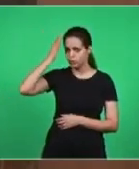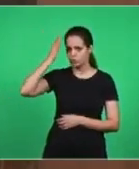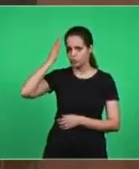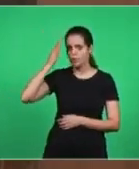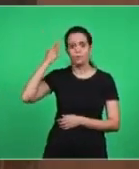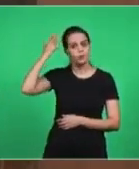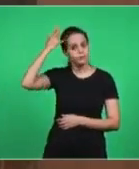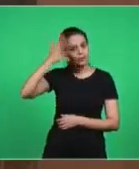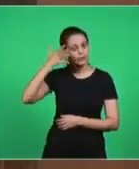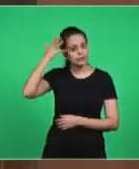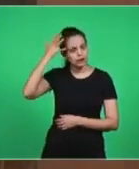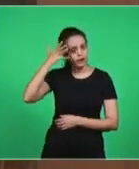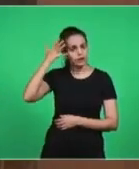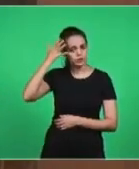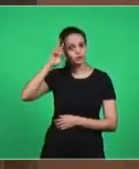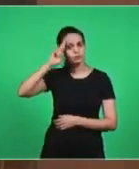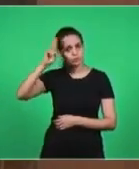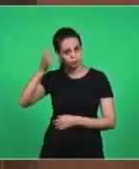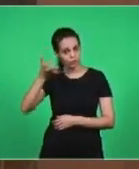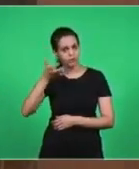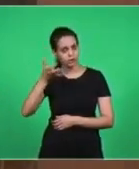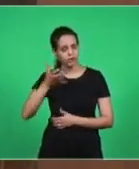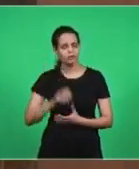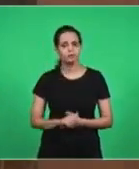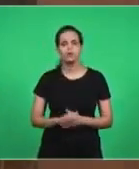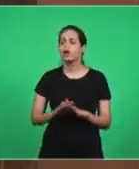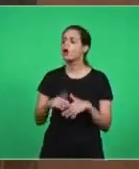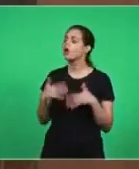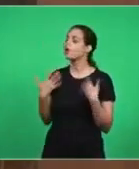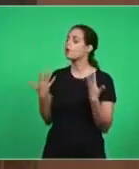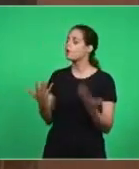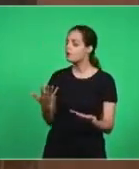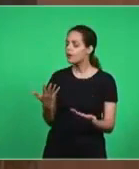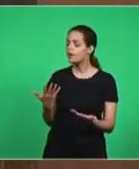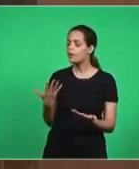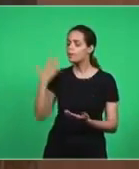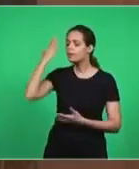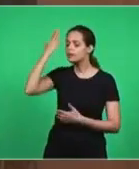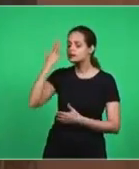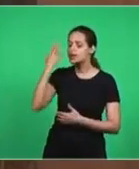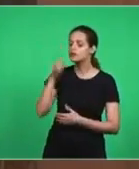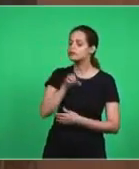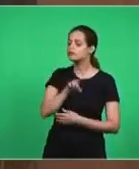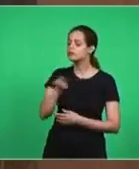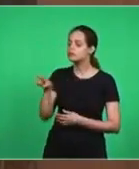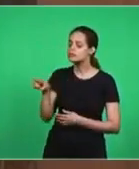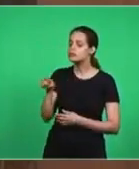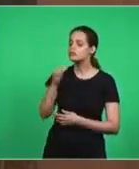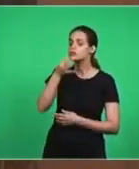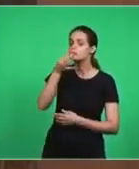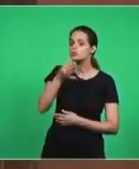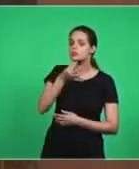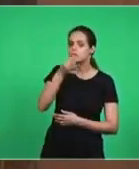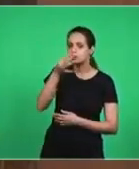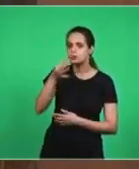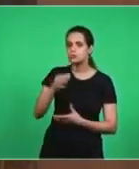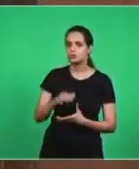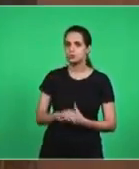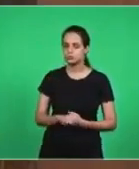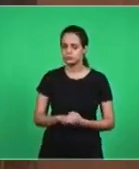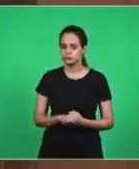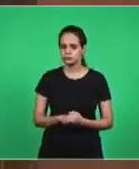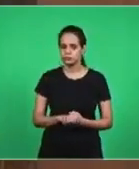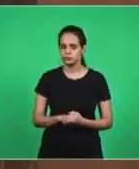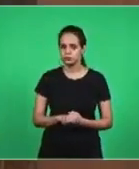They already think about a message. What is the message that you suggested? The pastor spoke about the